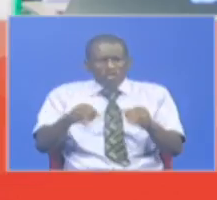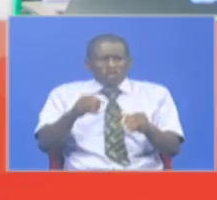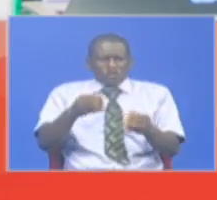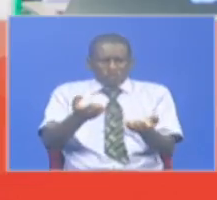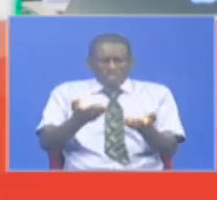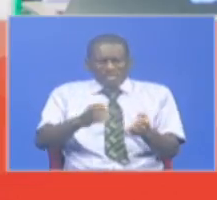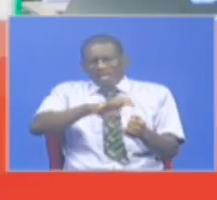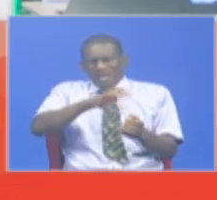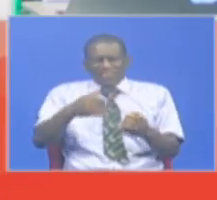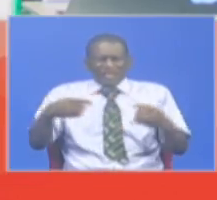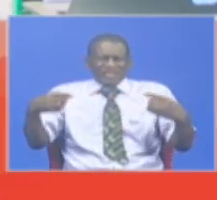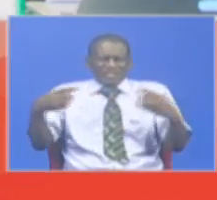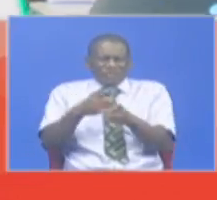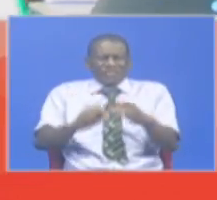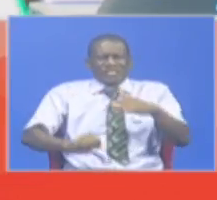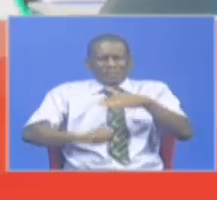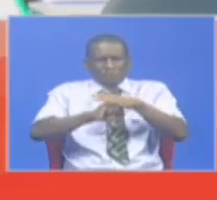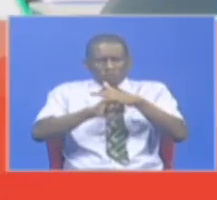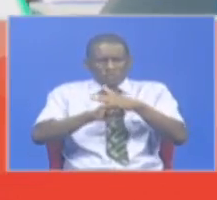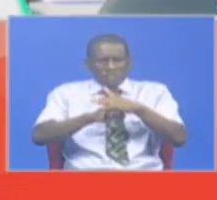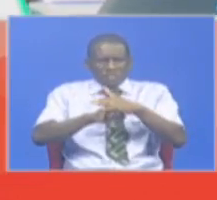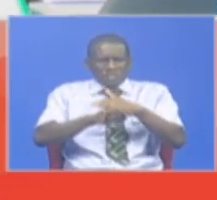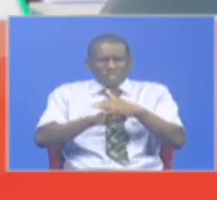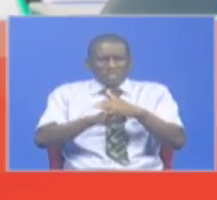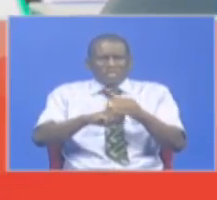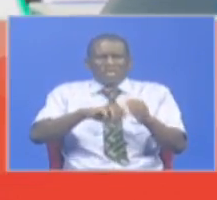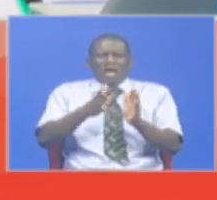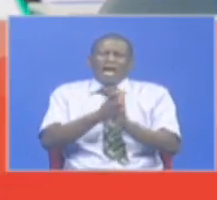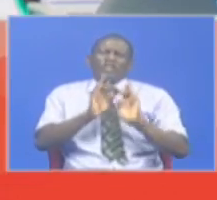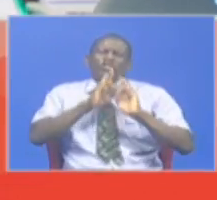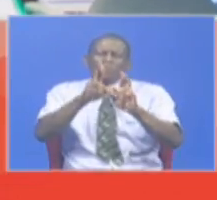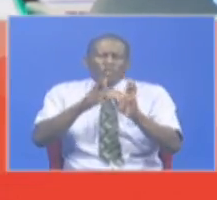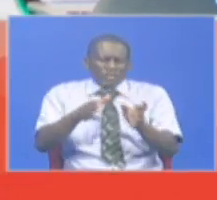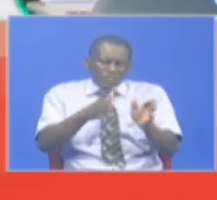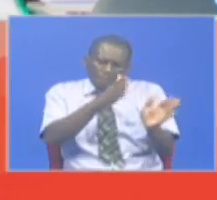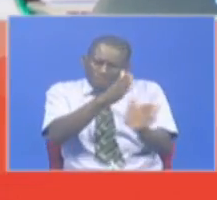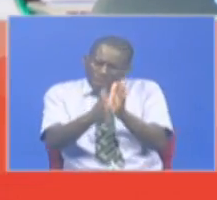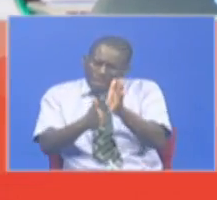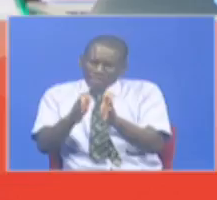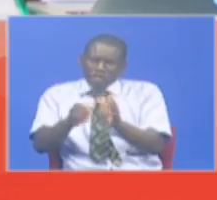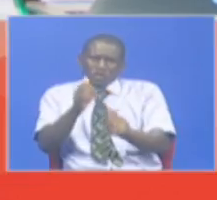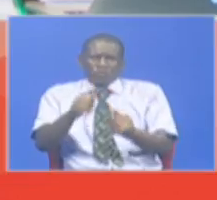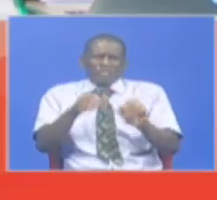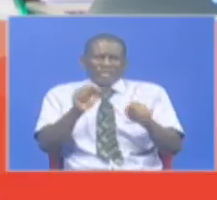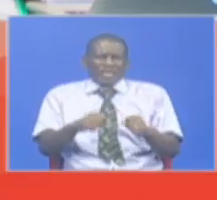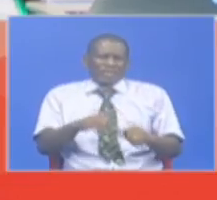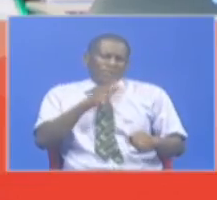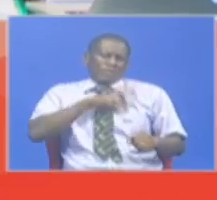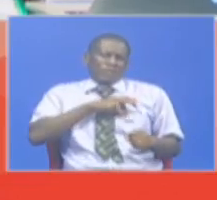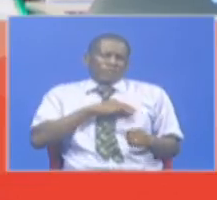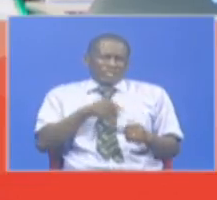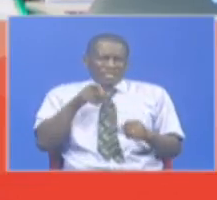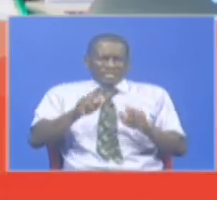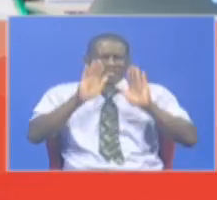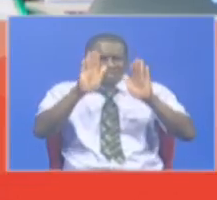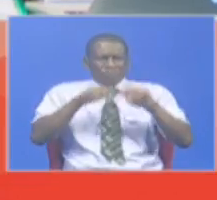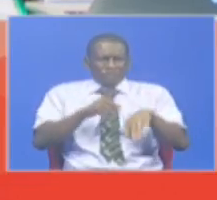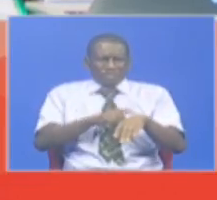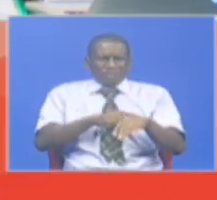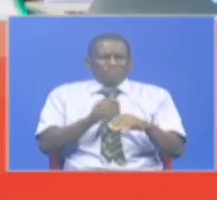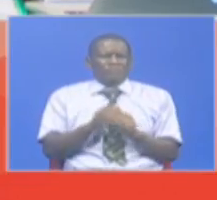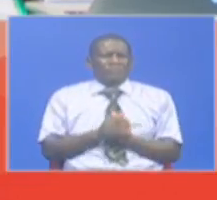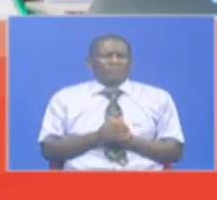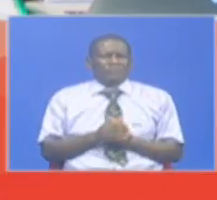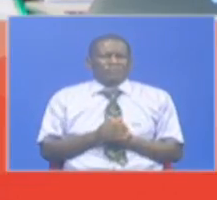types of diversified support and reporting mechanism that will be exceedingly beneficial at this critical time?